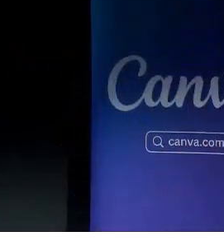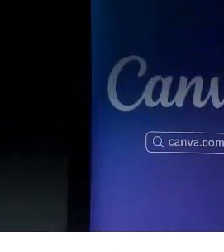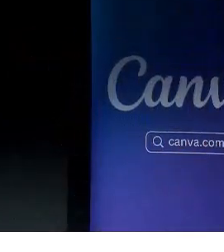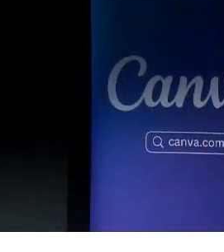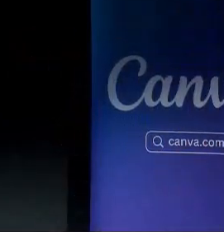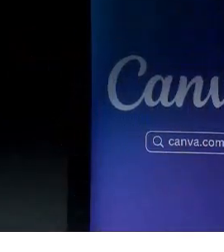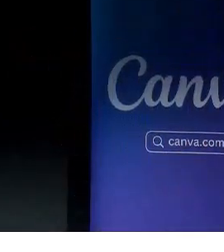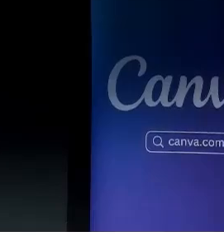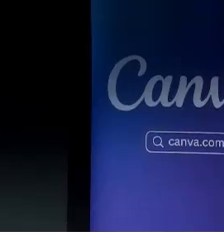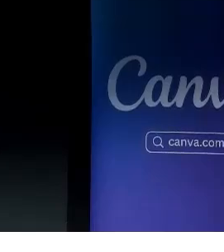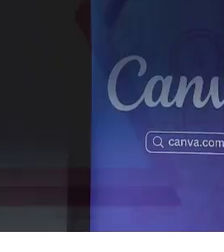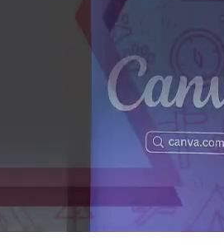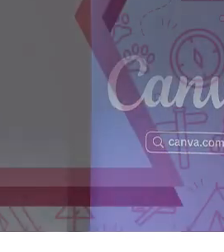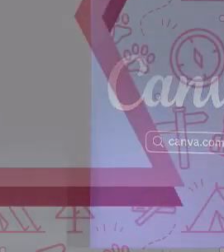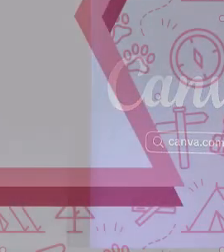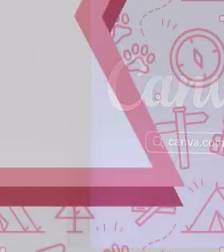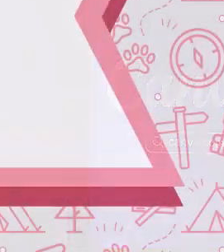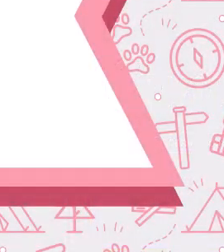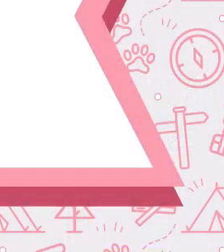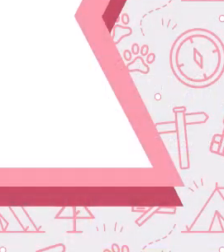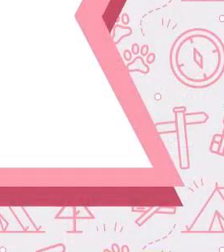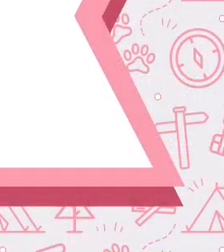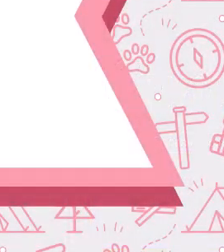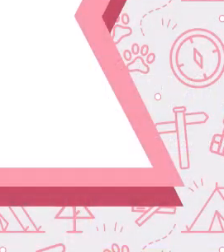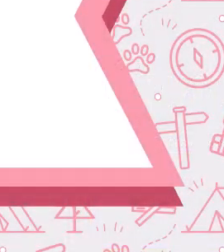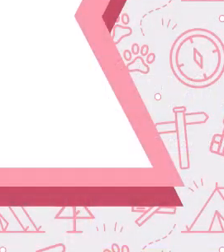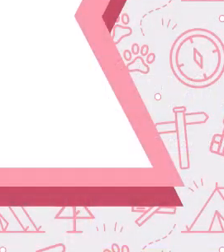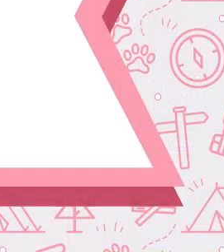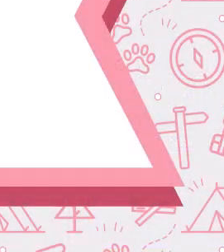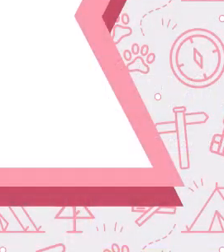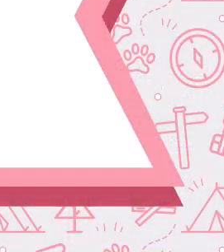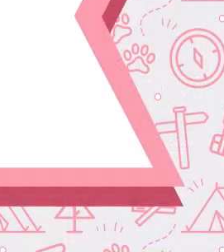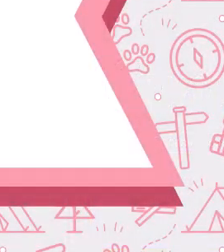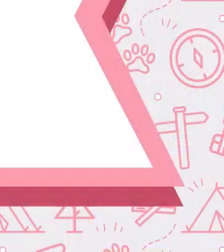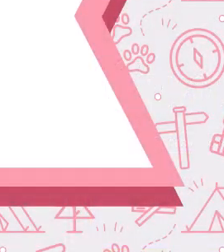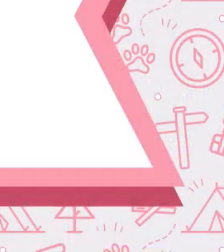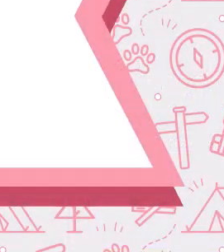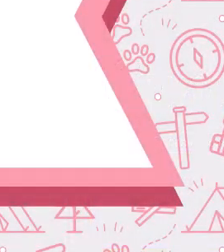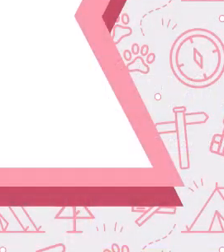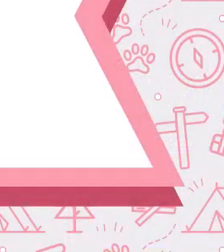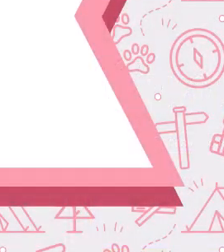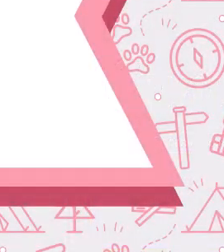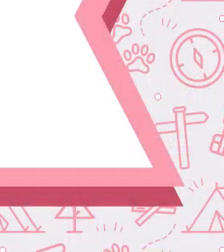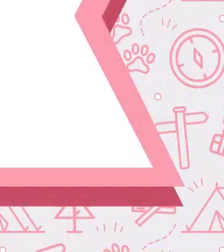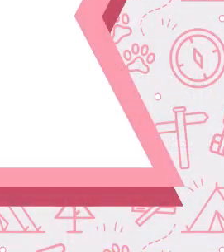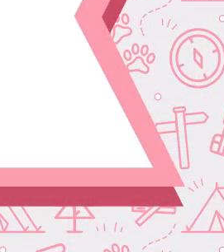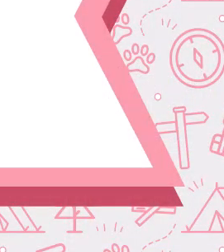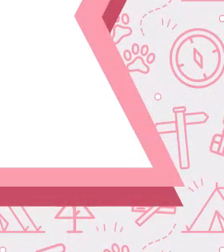Ali Camp 2024.